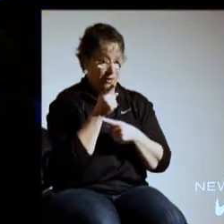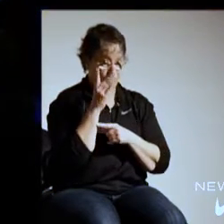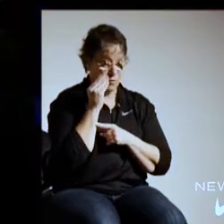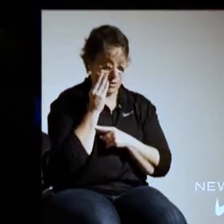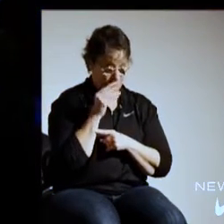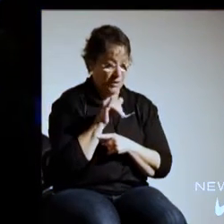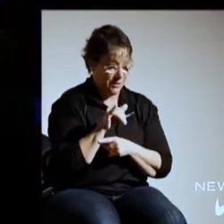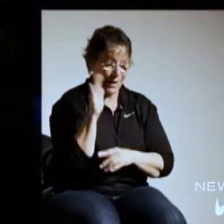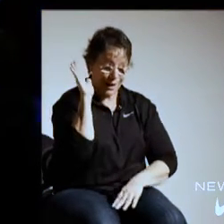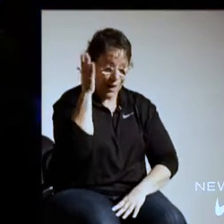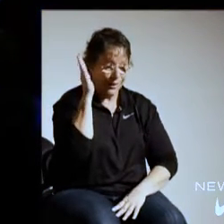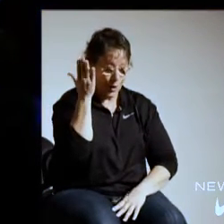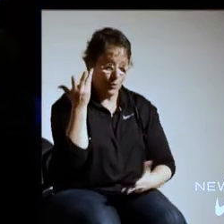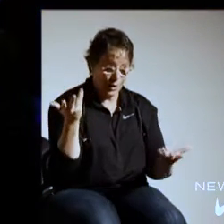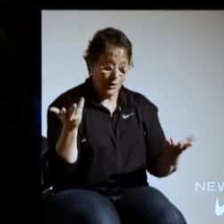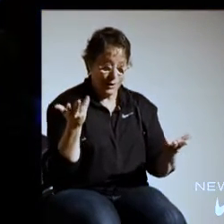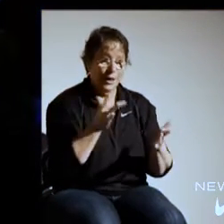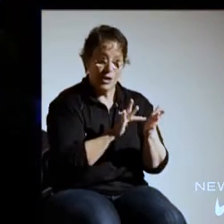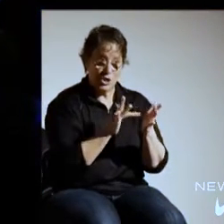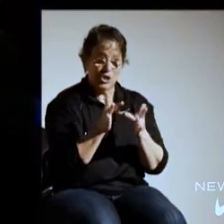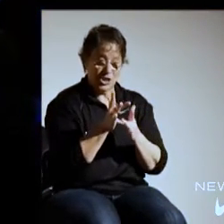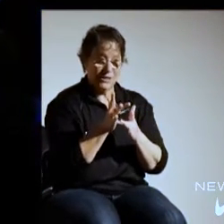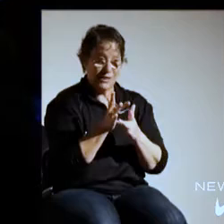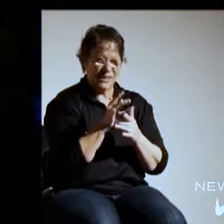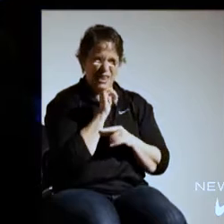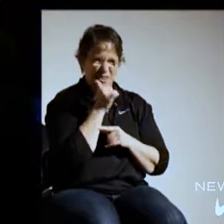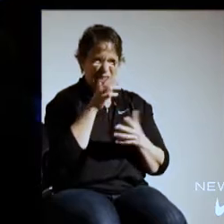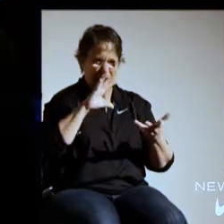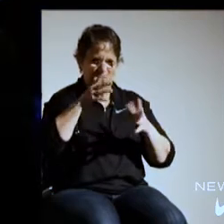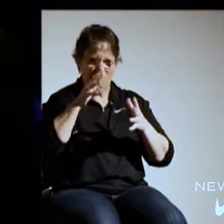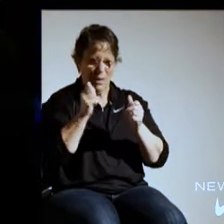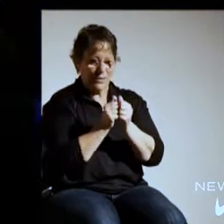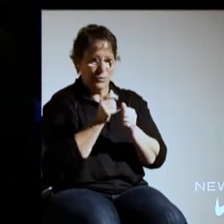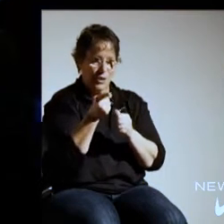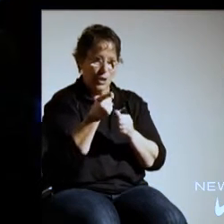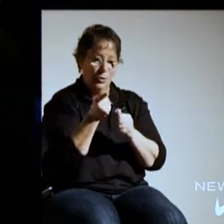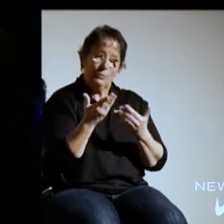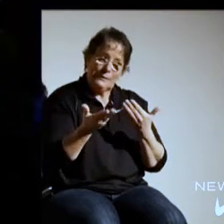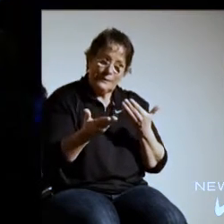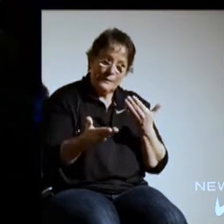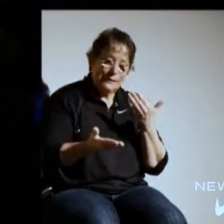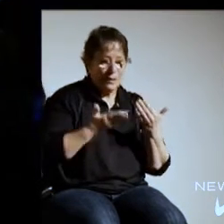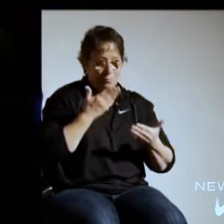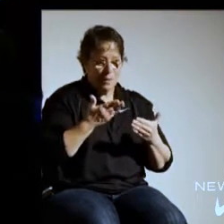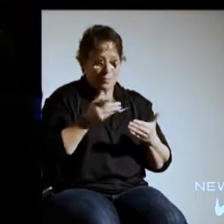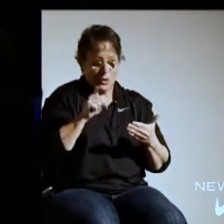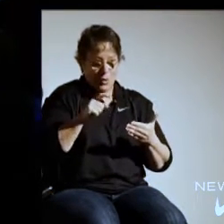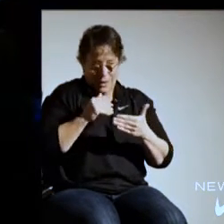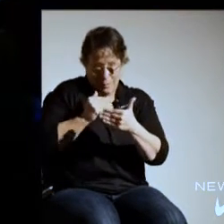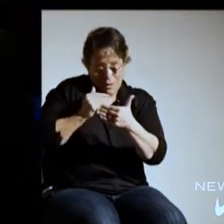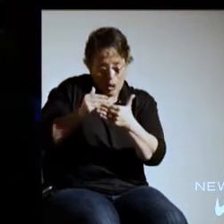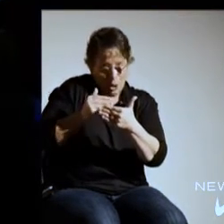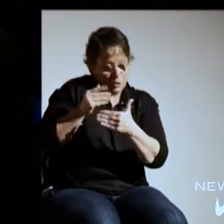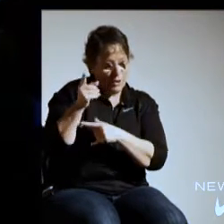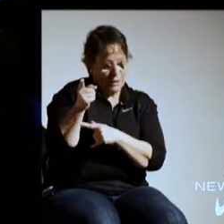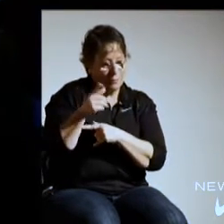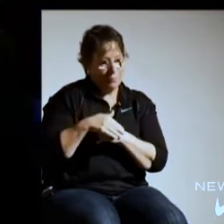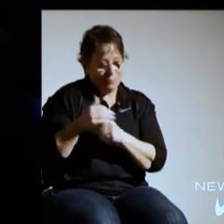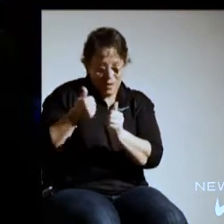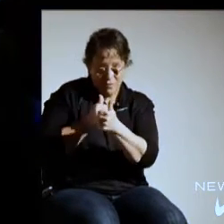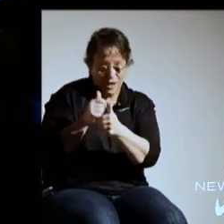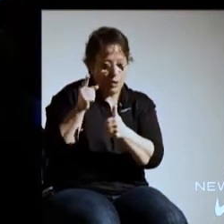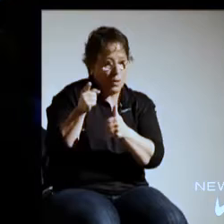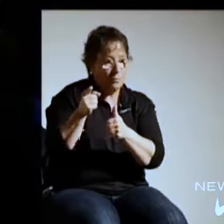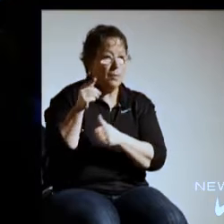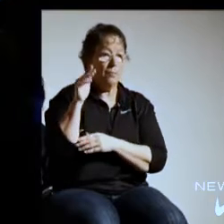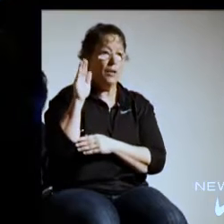Hello, if Jesus hasn't messed with you lately, you might need to follow him closer. Because Jesus' goal for your life